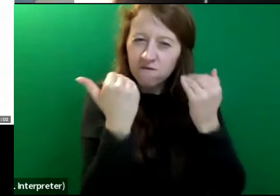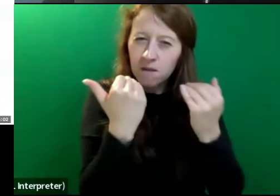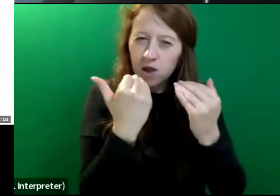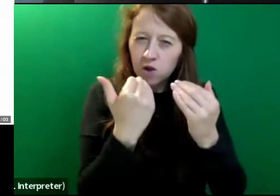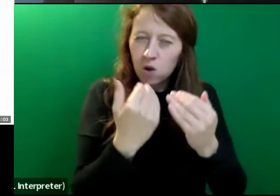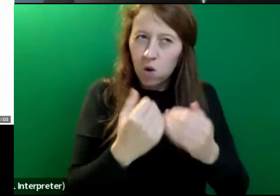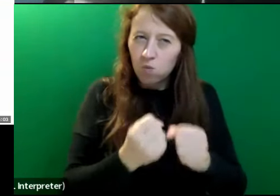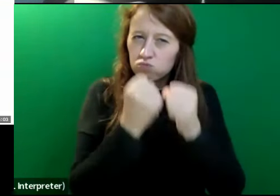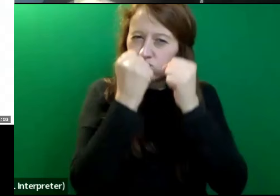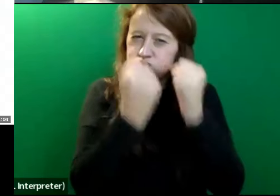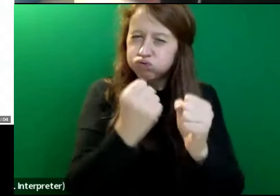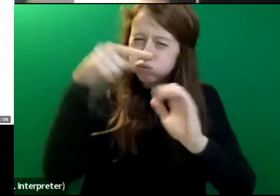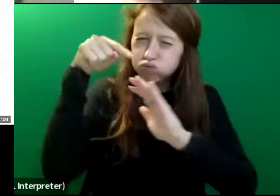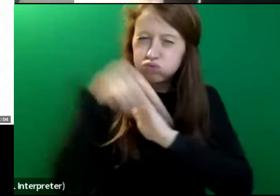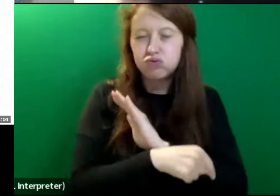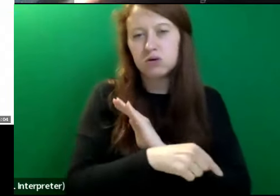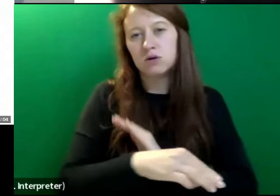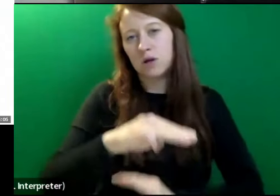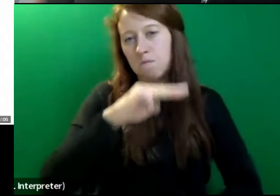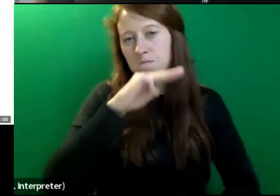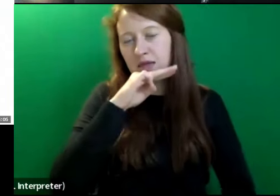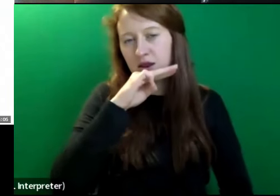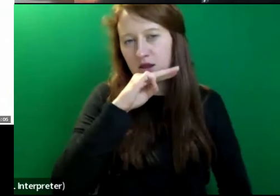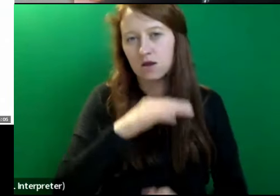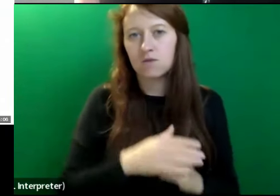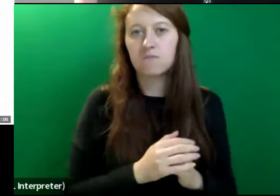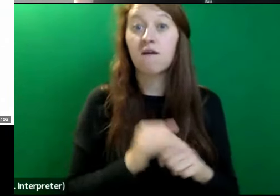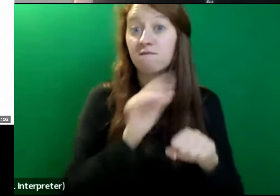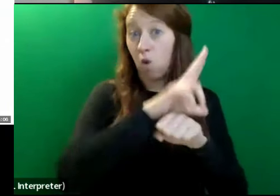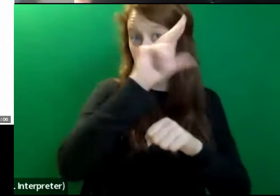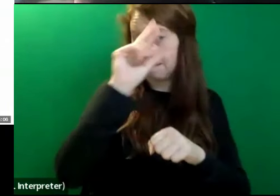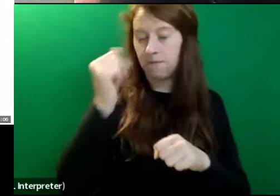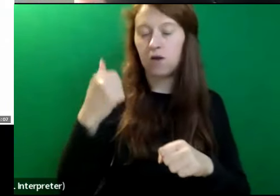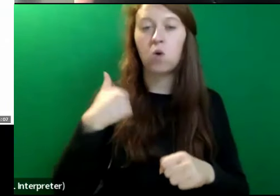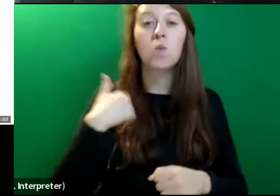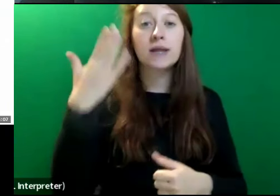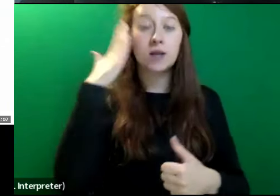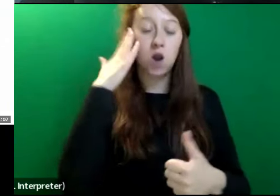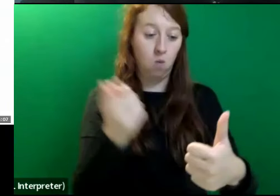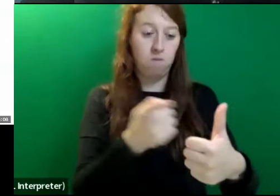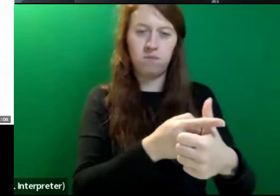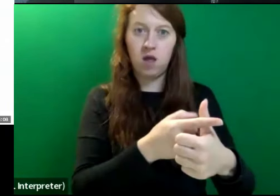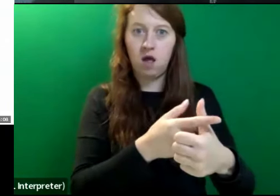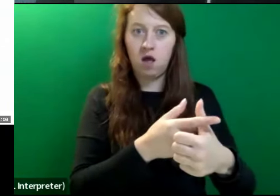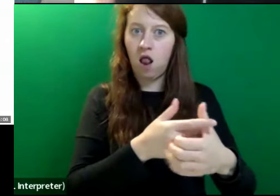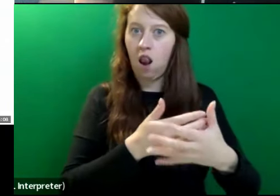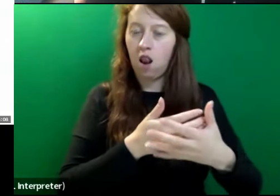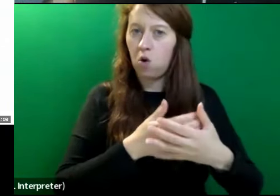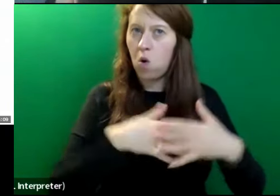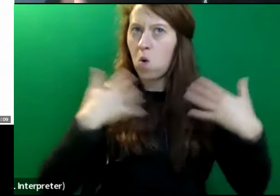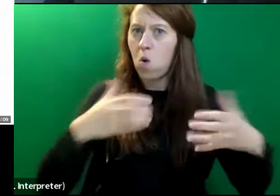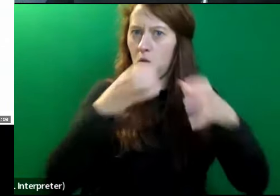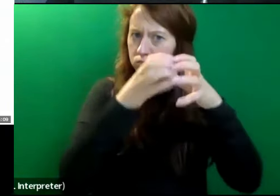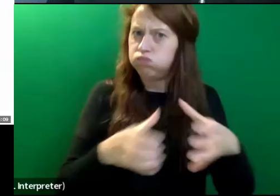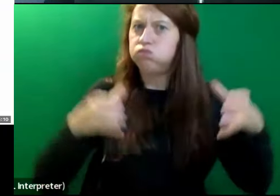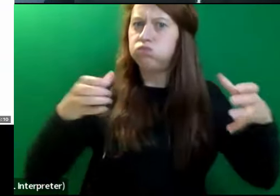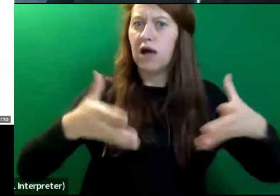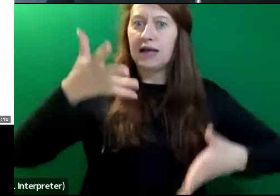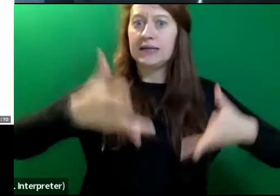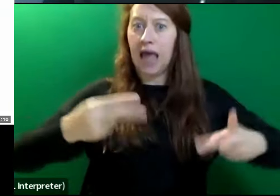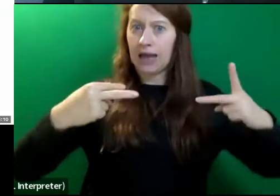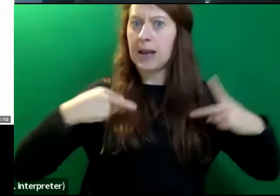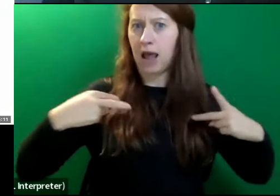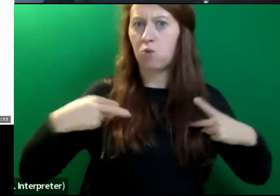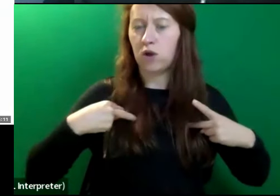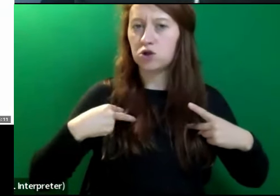we can learn, for example, that a huge portion of our sign language is going to be very, very difficult to